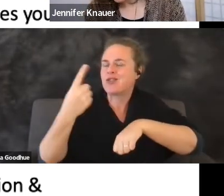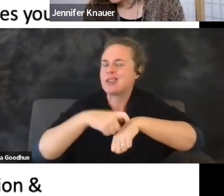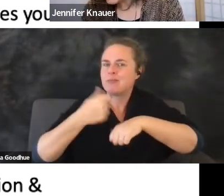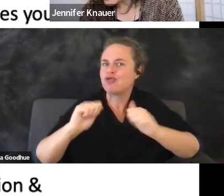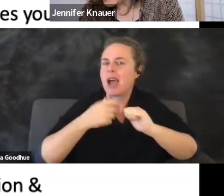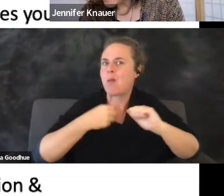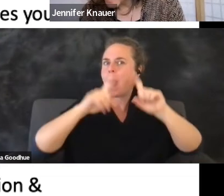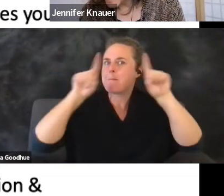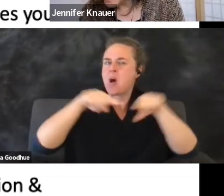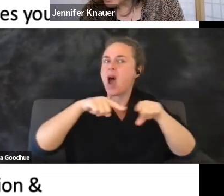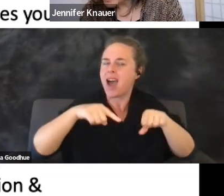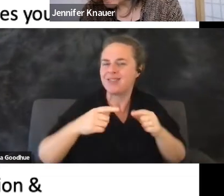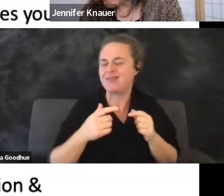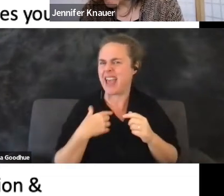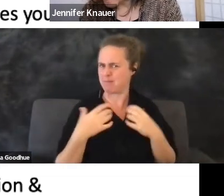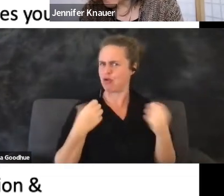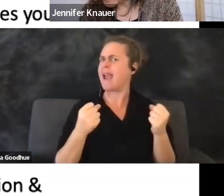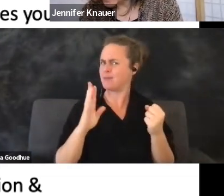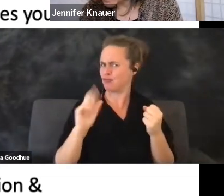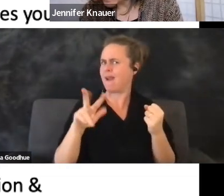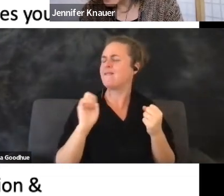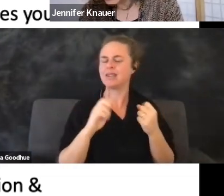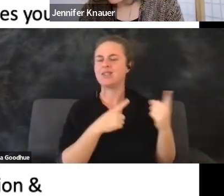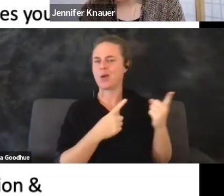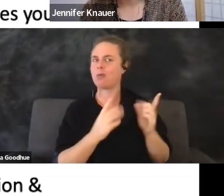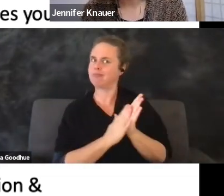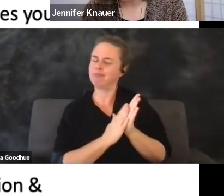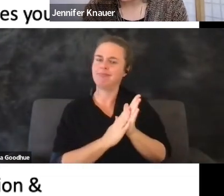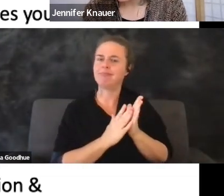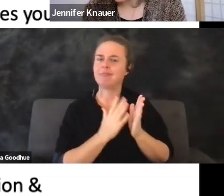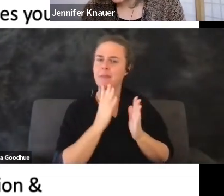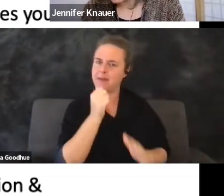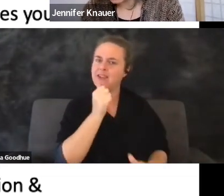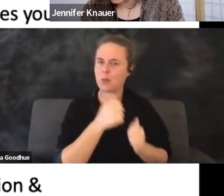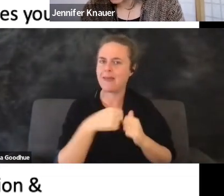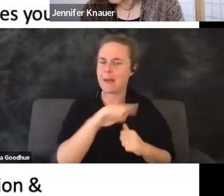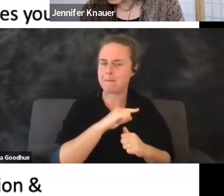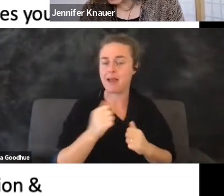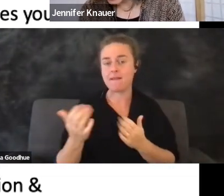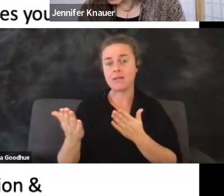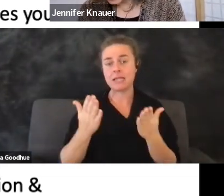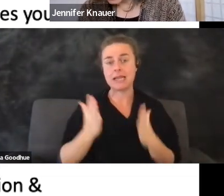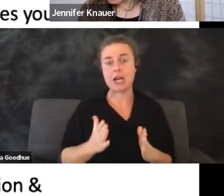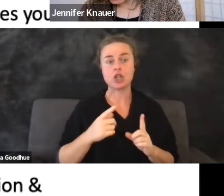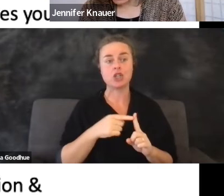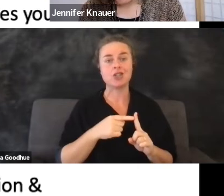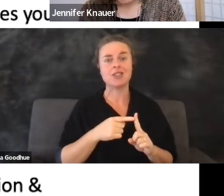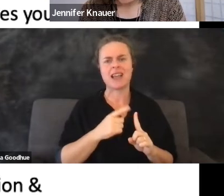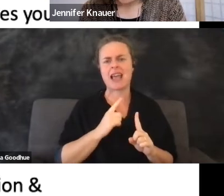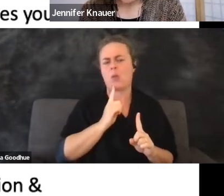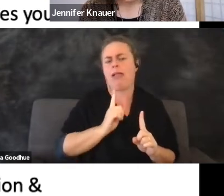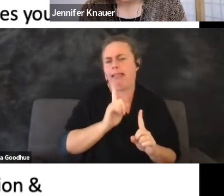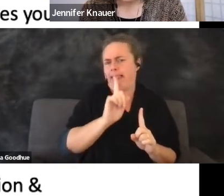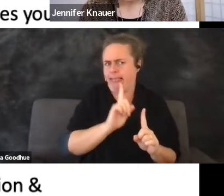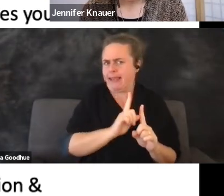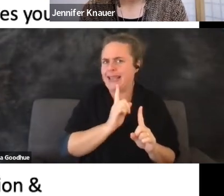So I do want to say, and facilitators, I'll get to you in a moment if I've left anything out, that just as if we were in the